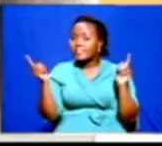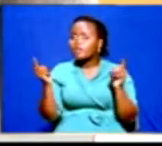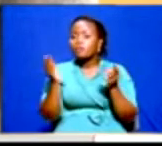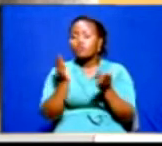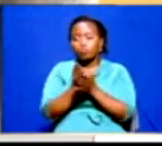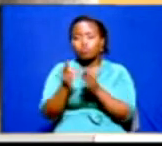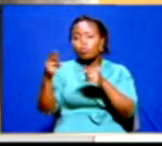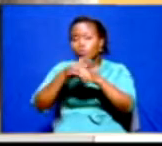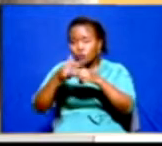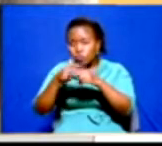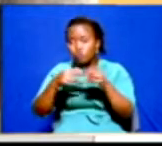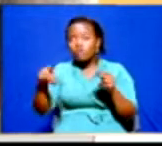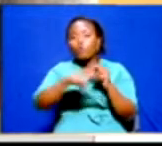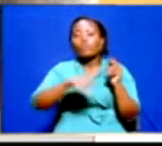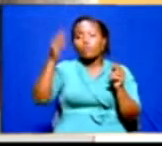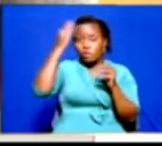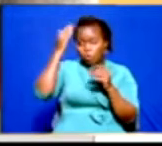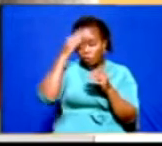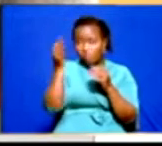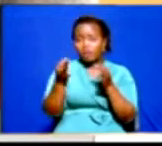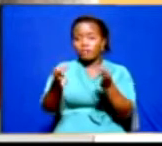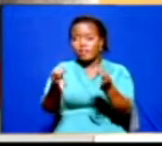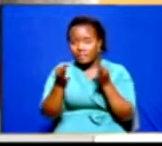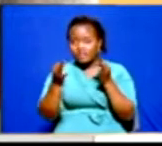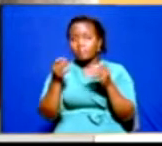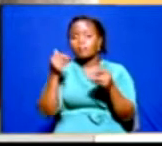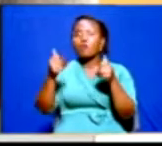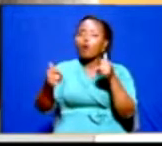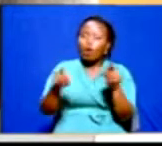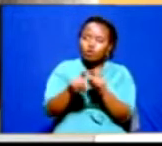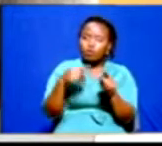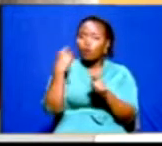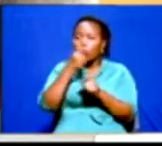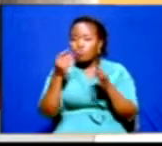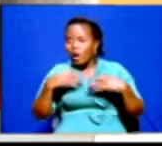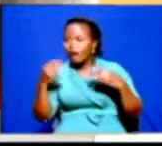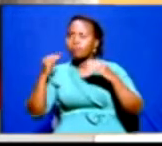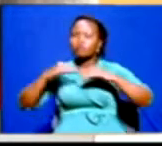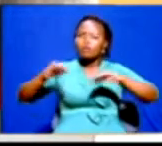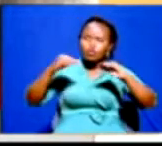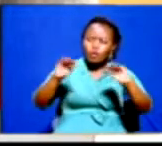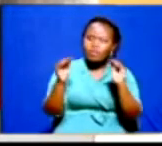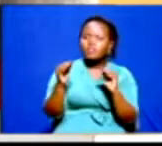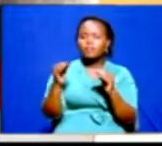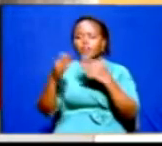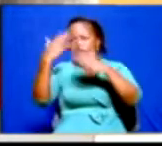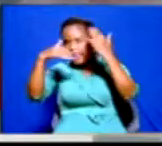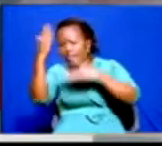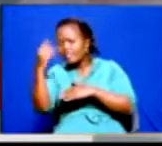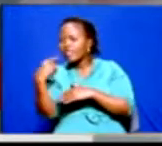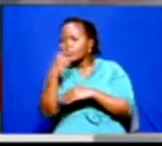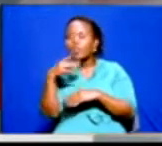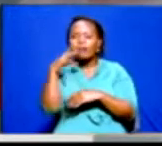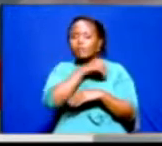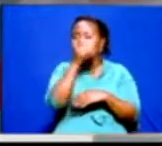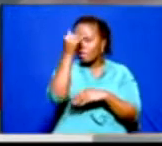the finances in which campus, who has taught today, who has not taught, because we do a lot of monitoring. Mm-hmm.